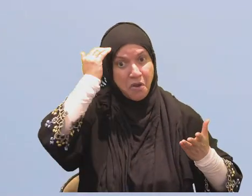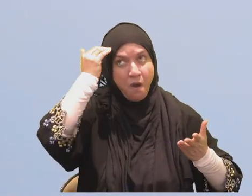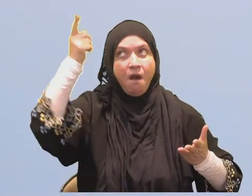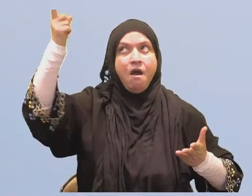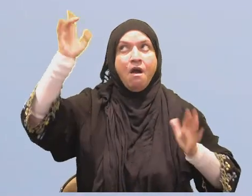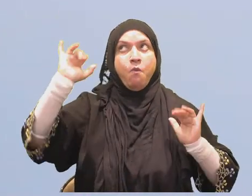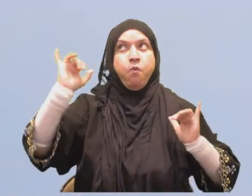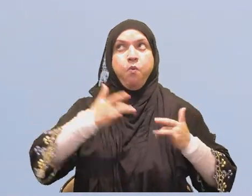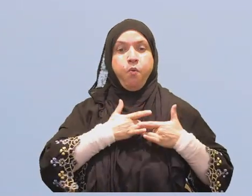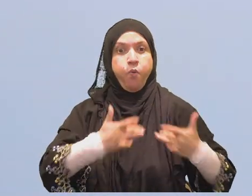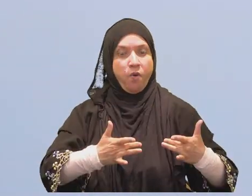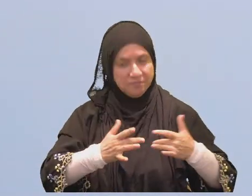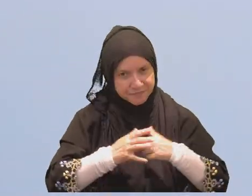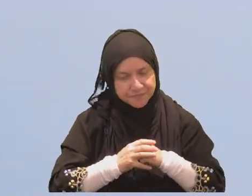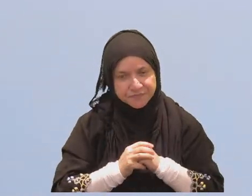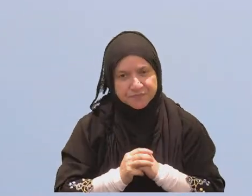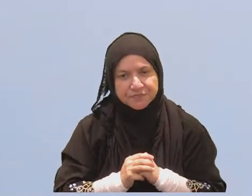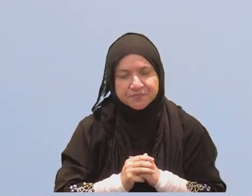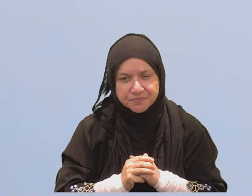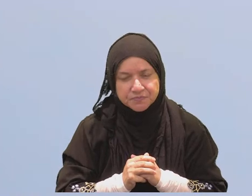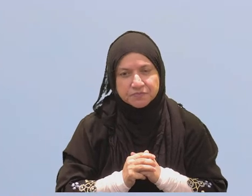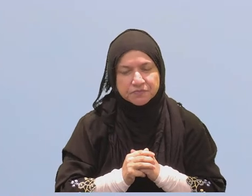That's what we share with the animals.